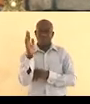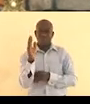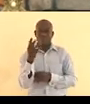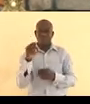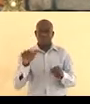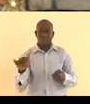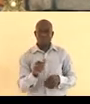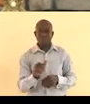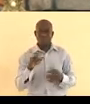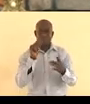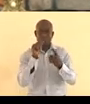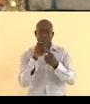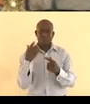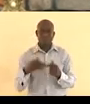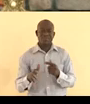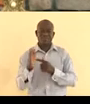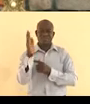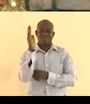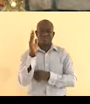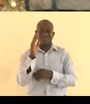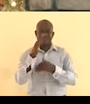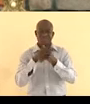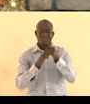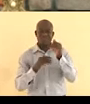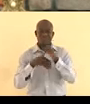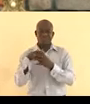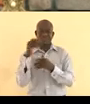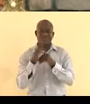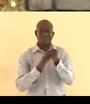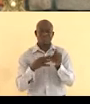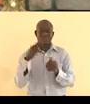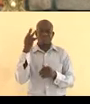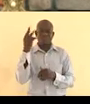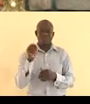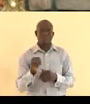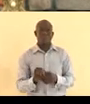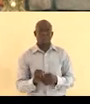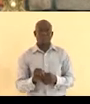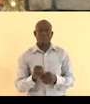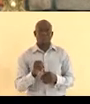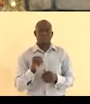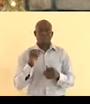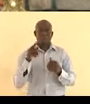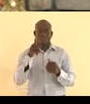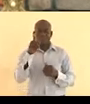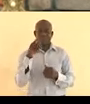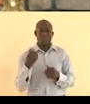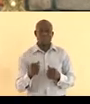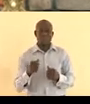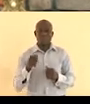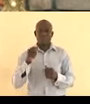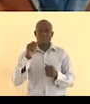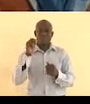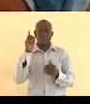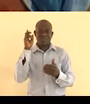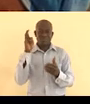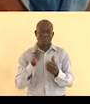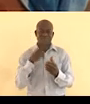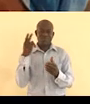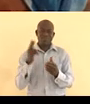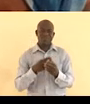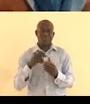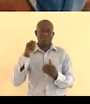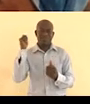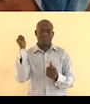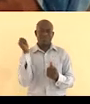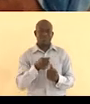God comforts them. Can you see the word of God being a double-edged sword now? That's what they mean by the word